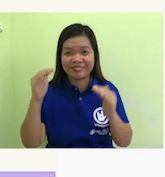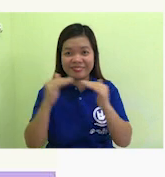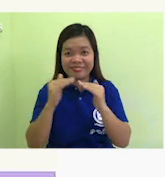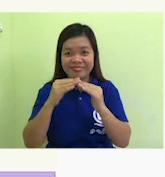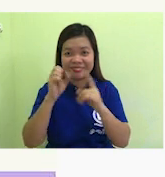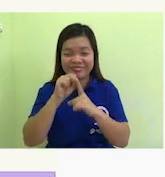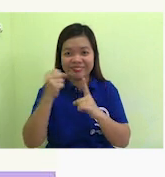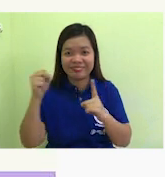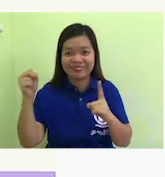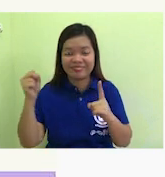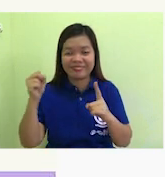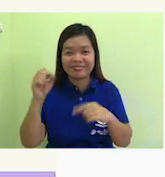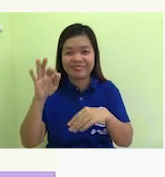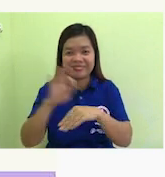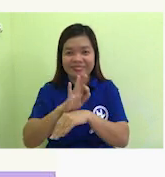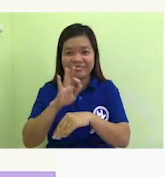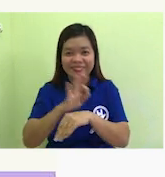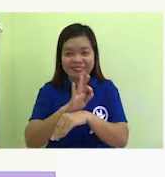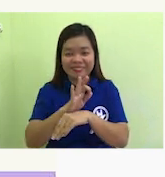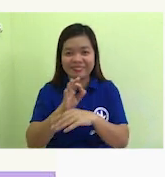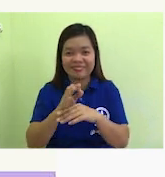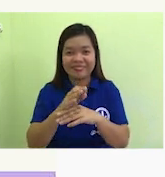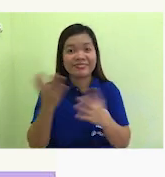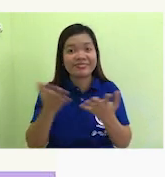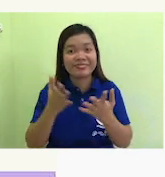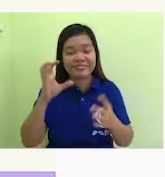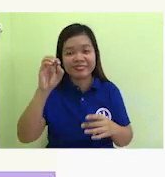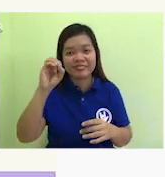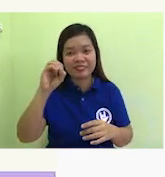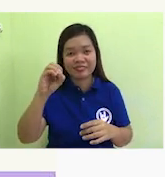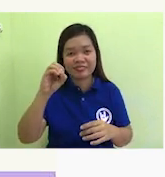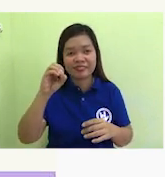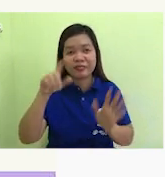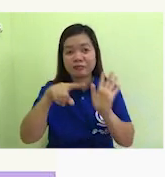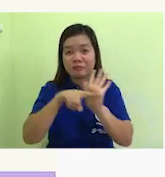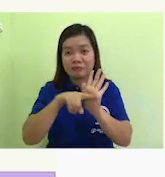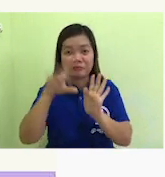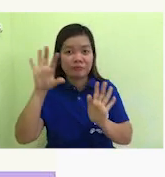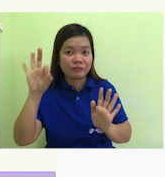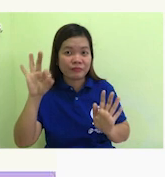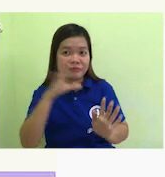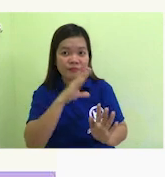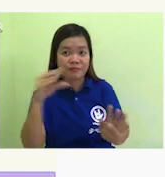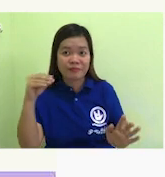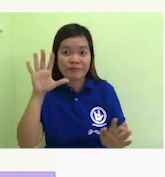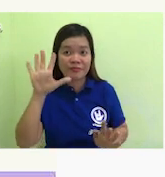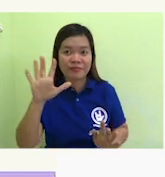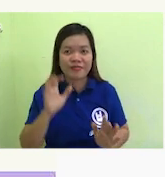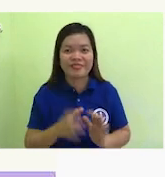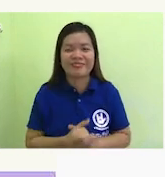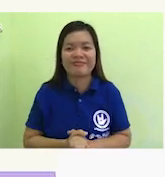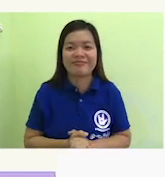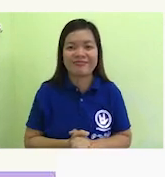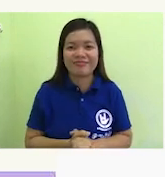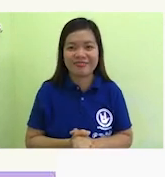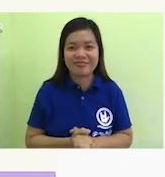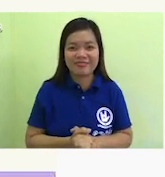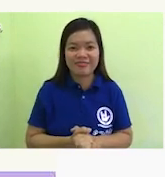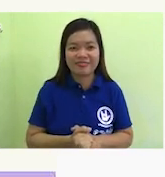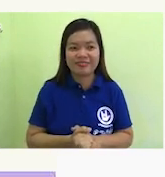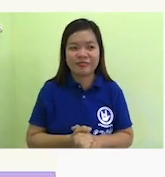Find the equation of the quadratic function whose zeros are negative 9 and